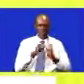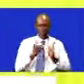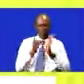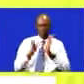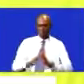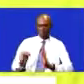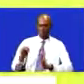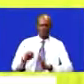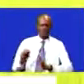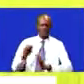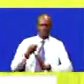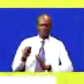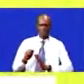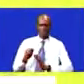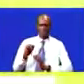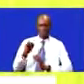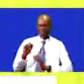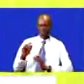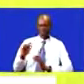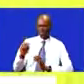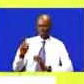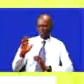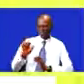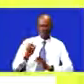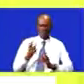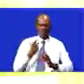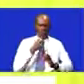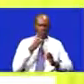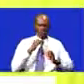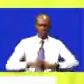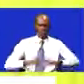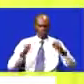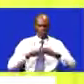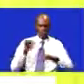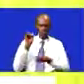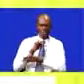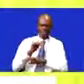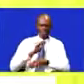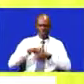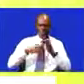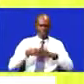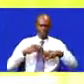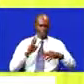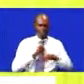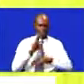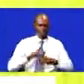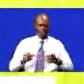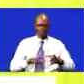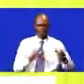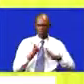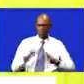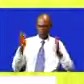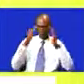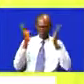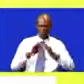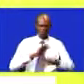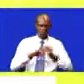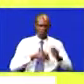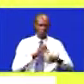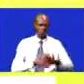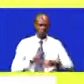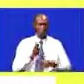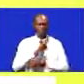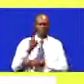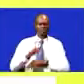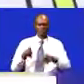Msinde Mulire, manjagoro maduong, okwayo oganda duto matiyo kod Nam Lolwe mondo obed motang' seche duto magitiyo